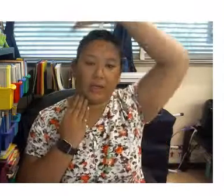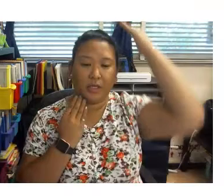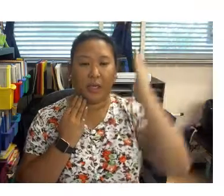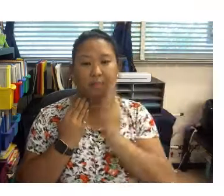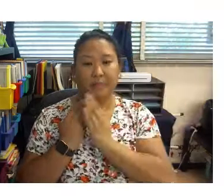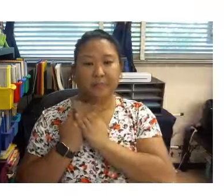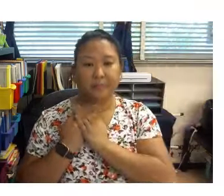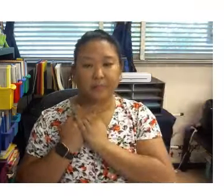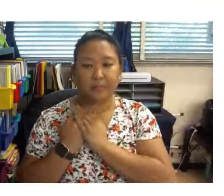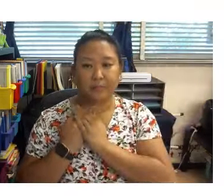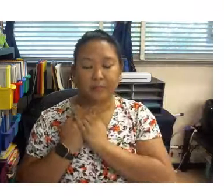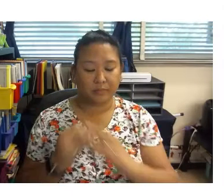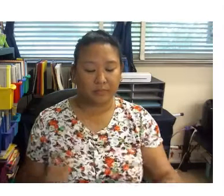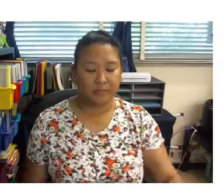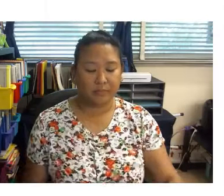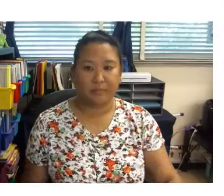a hijab,